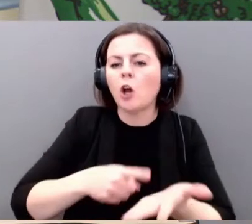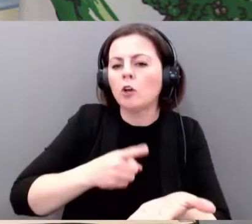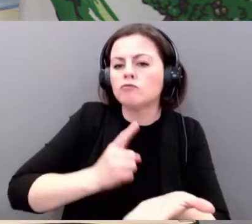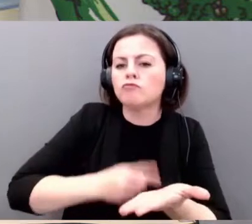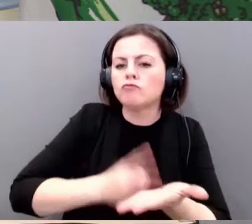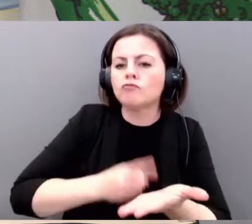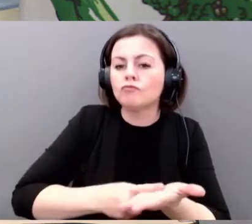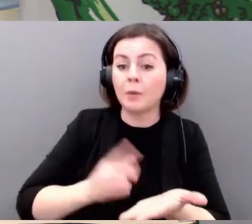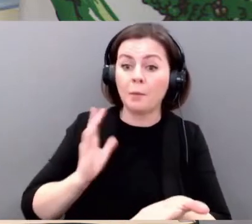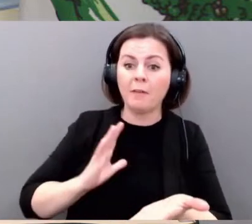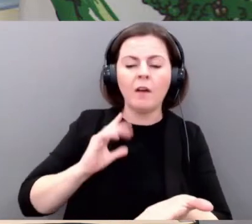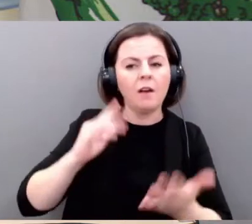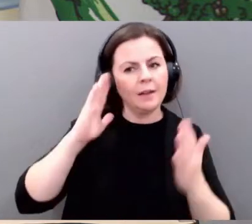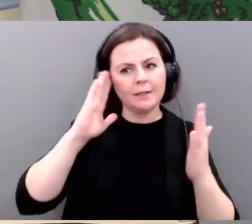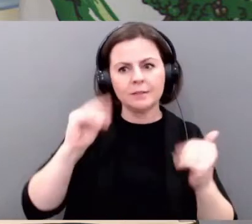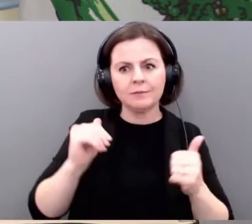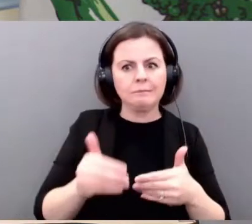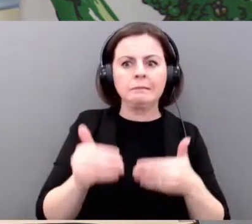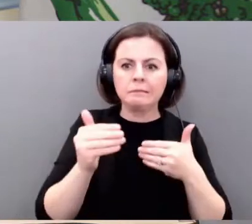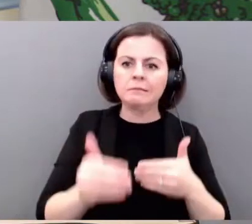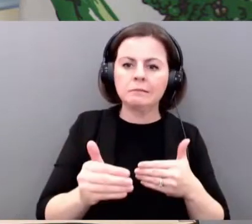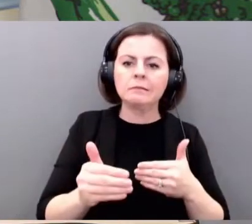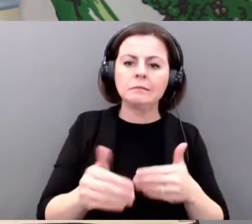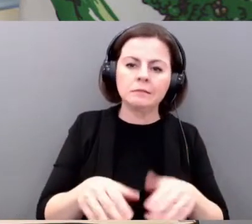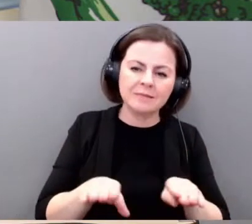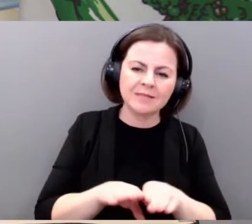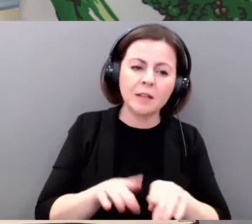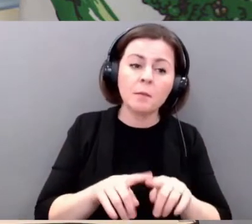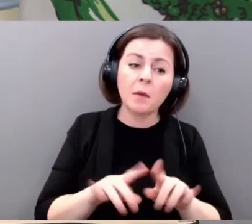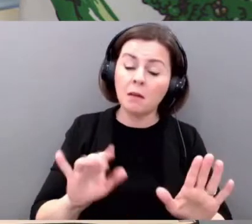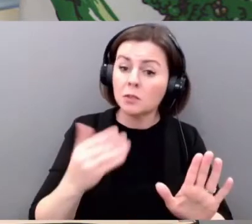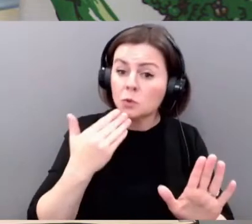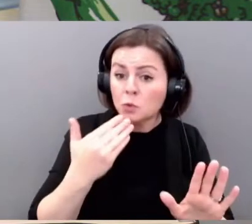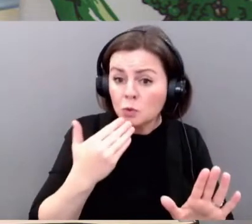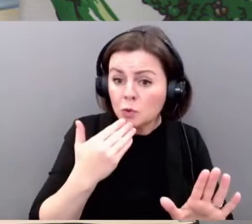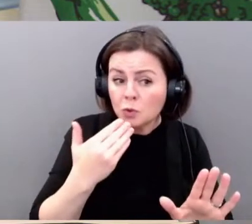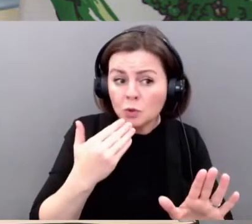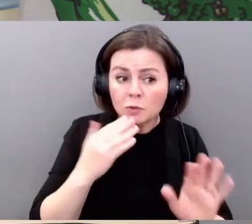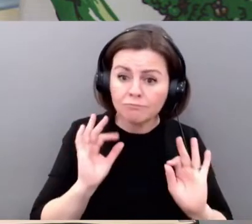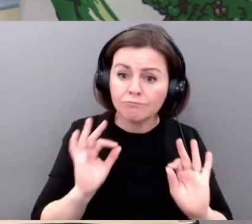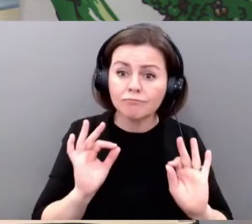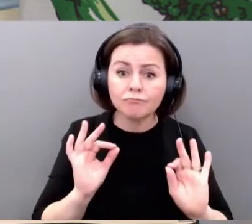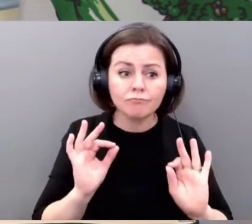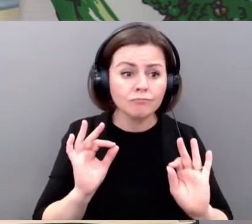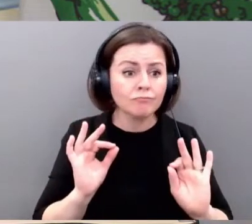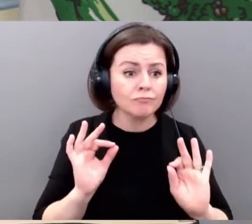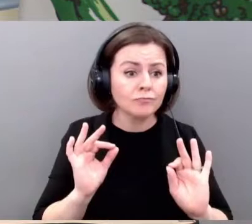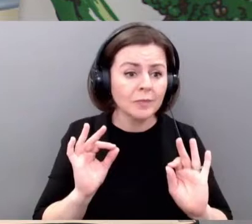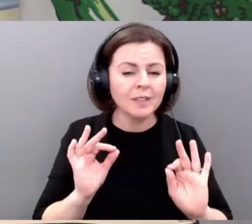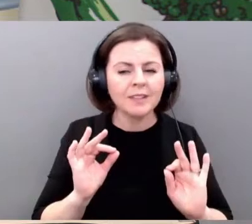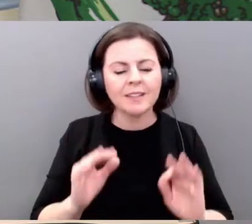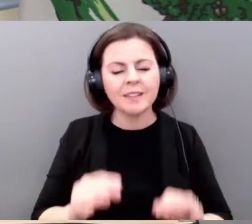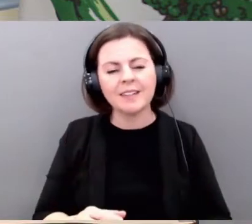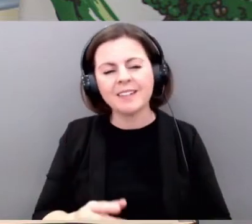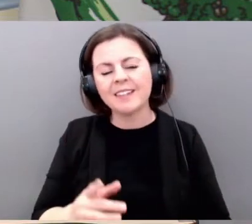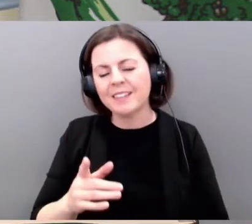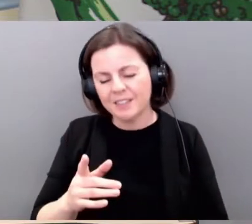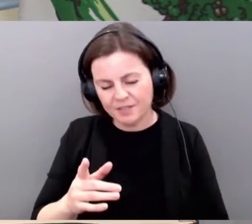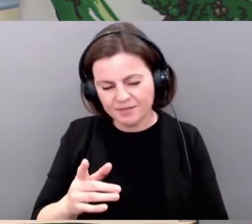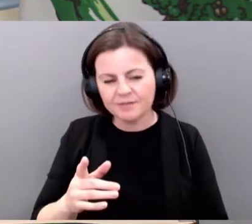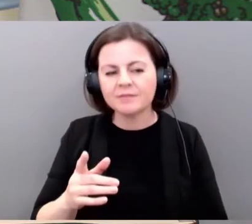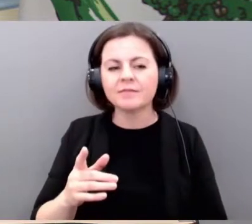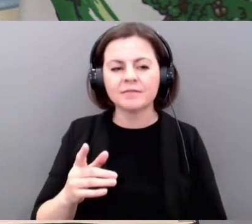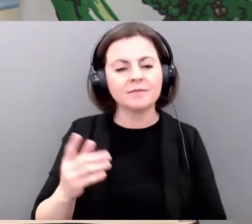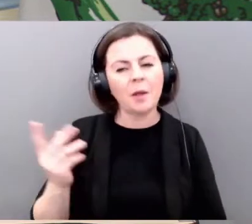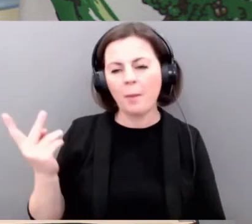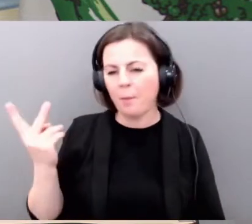think, and to me, that's a really good thing. It's a positive thing. But we also have both continually